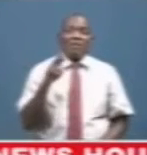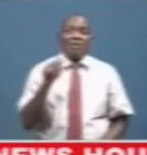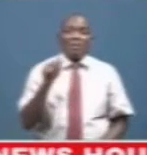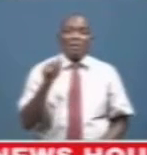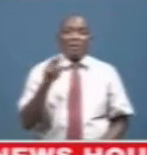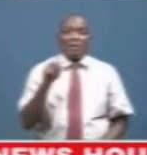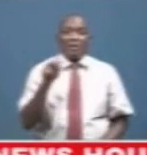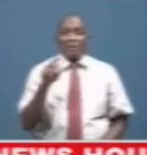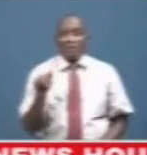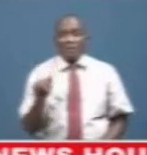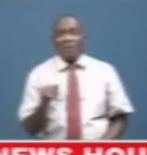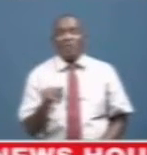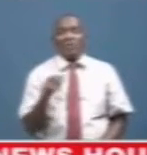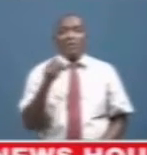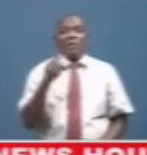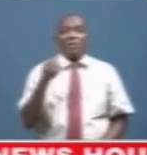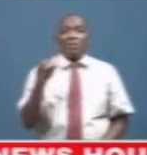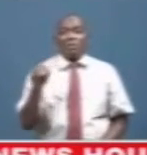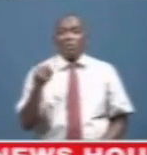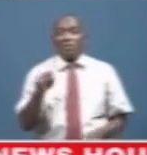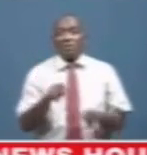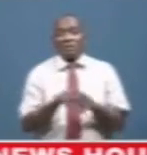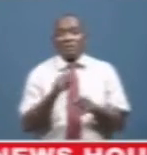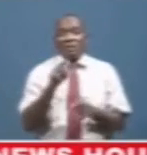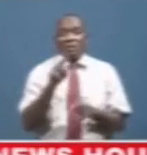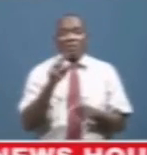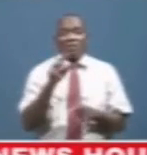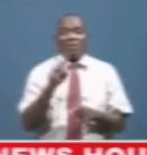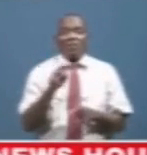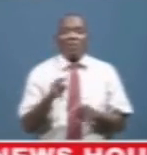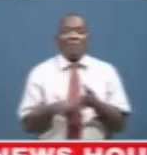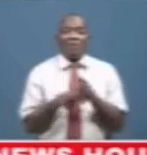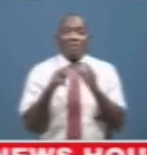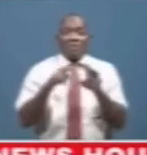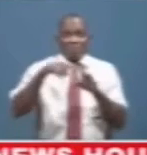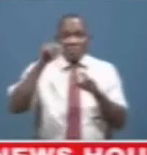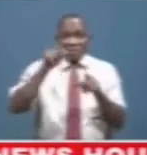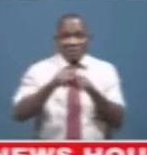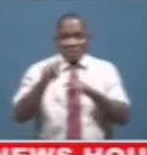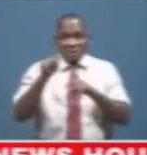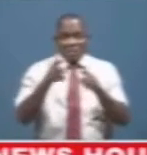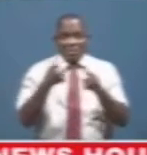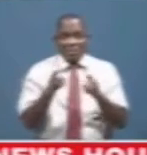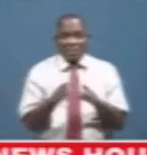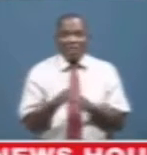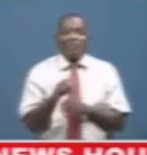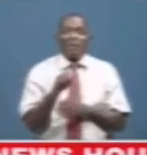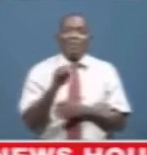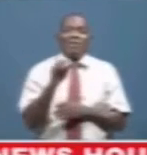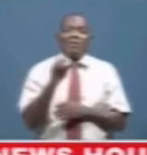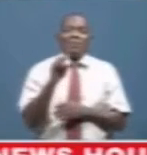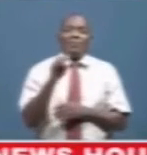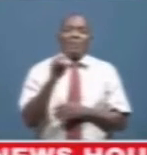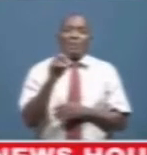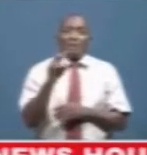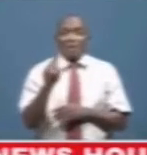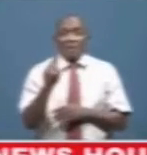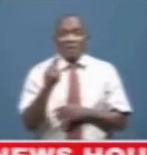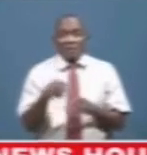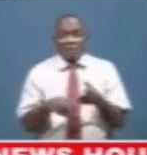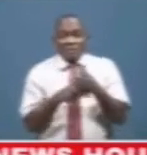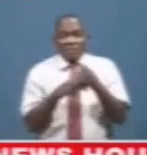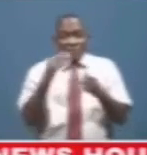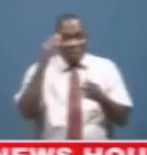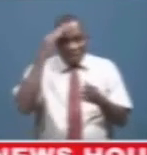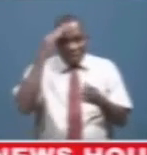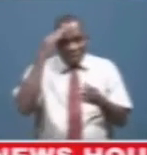Abbey, Mr. Samuel Enim Adu, who is the vice chairman of the juvenile committee, and the technical director, Bernard Lipit, the deputy head